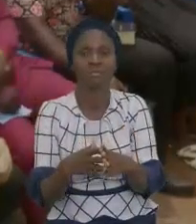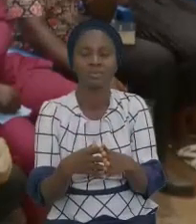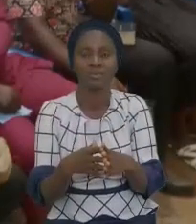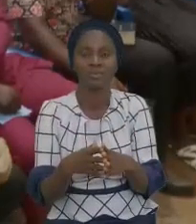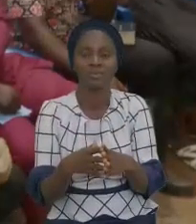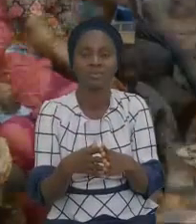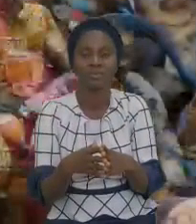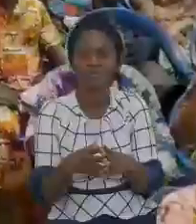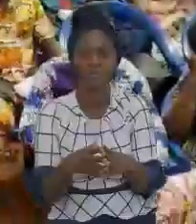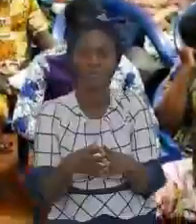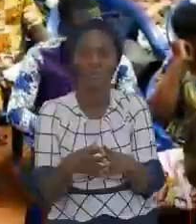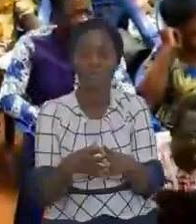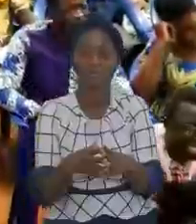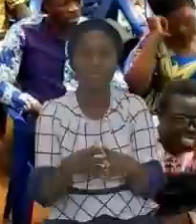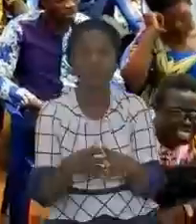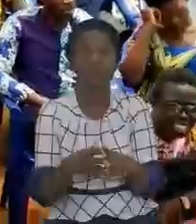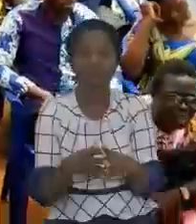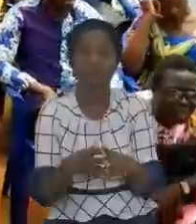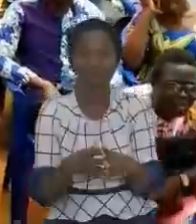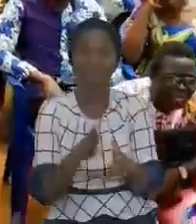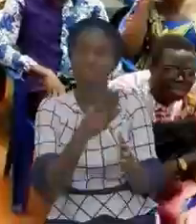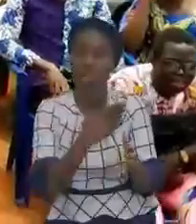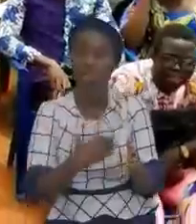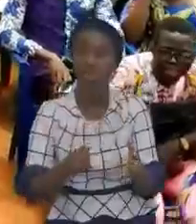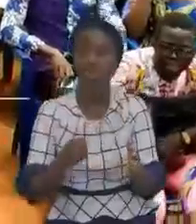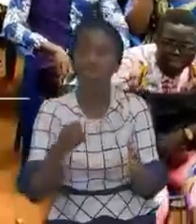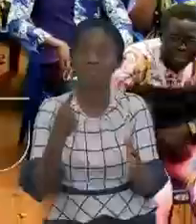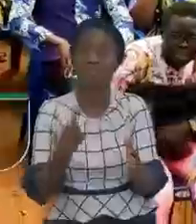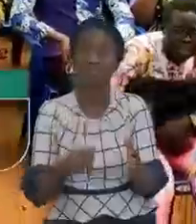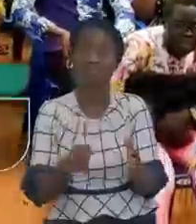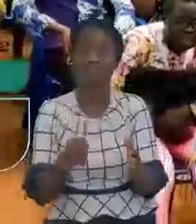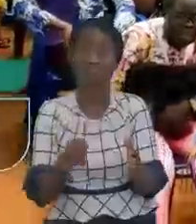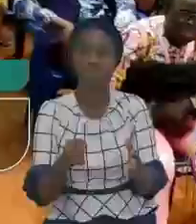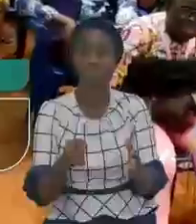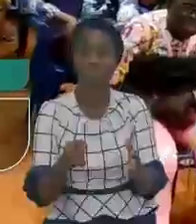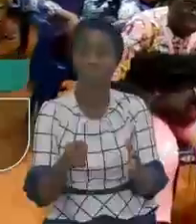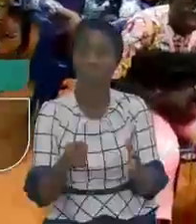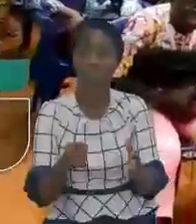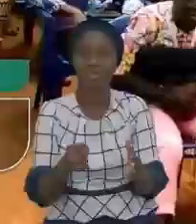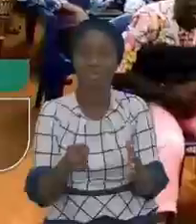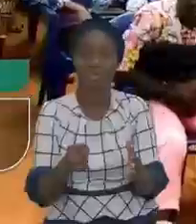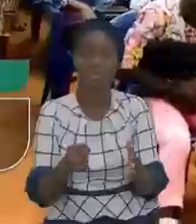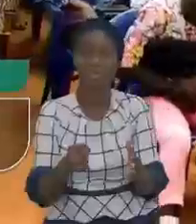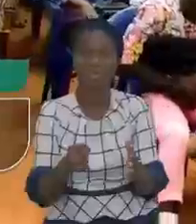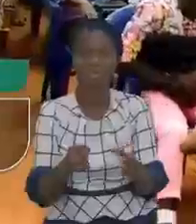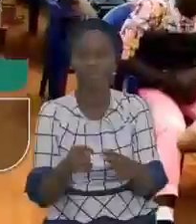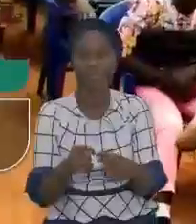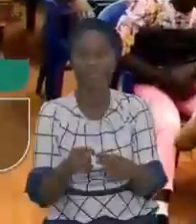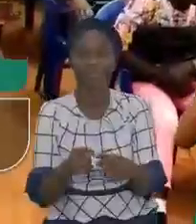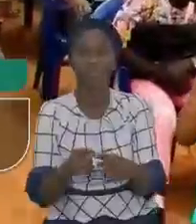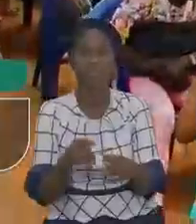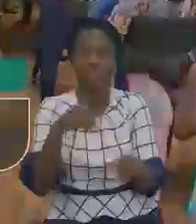love lawfully in the sunshine of his sermon.